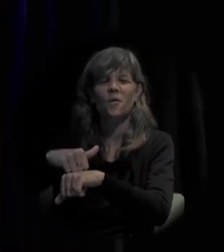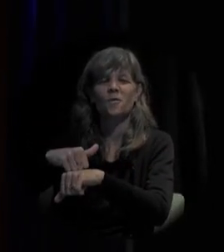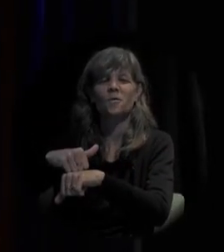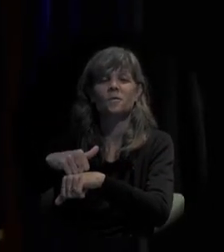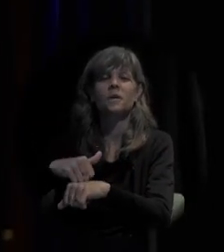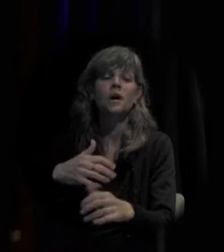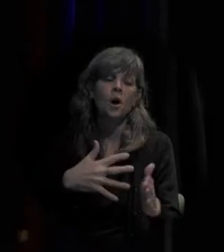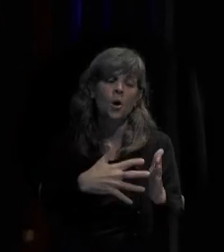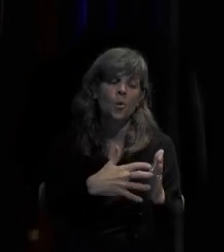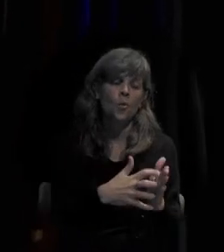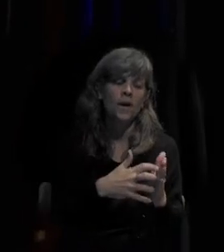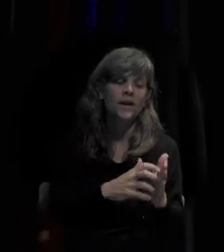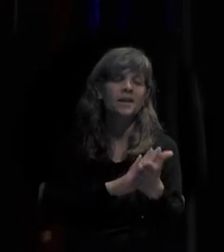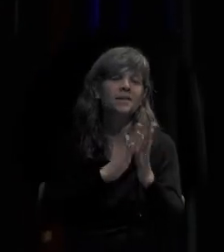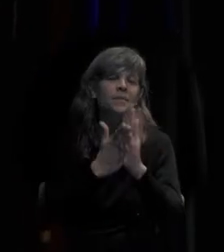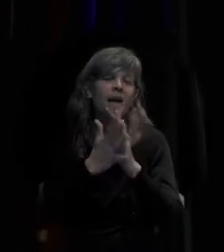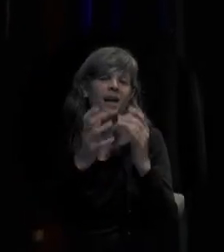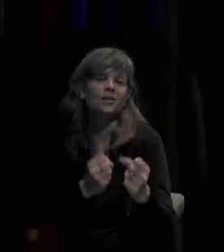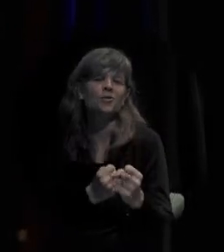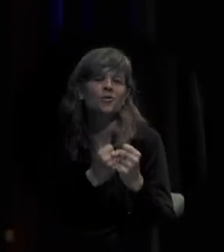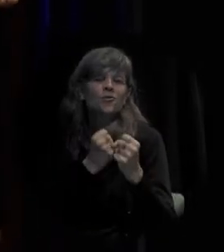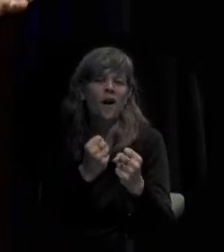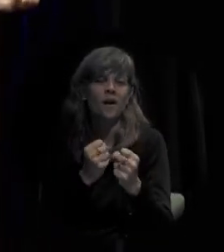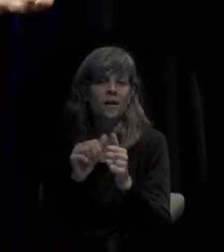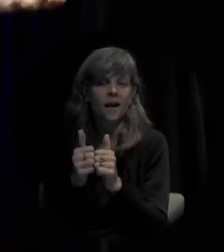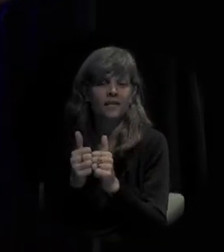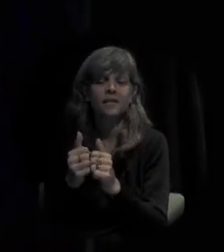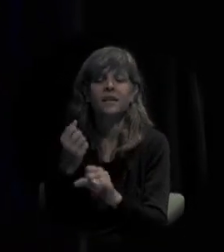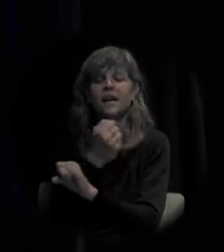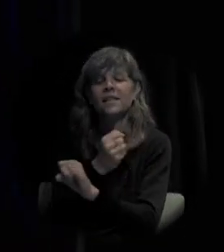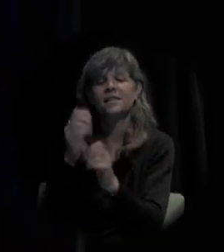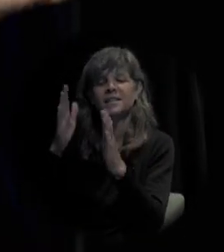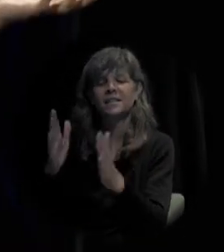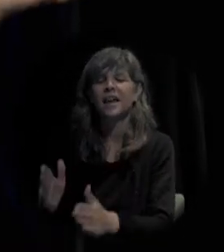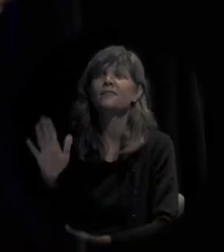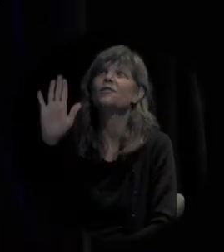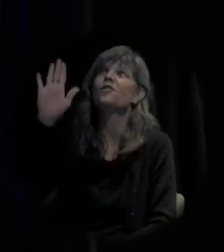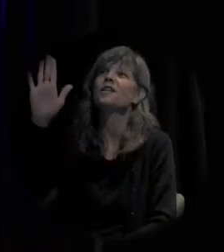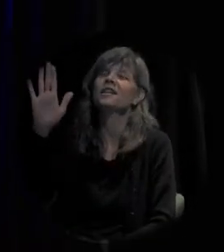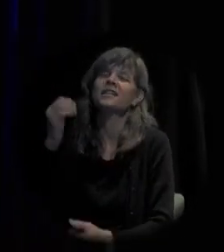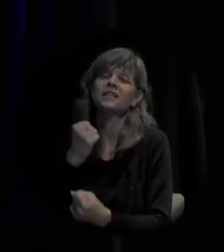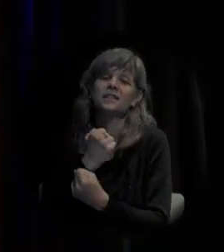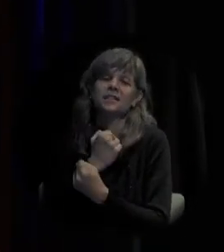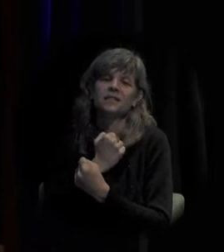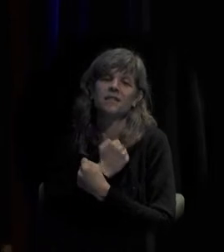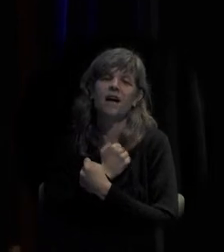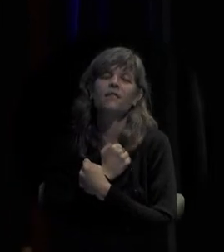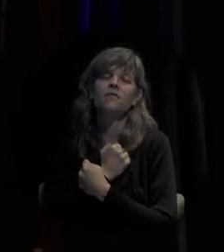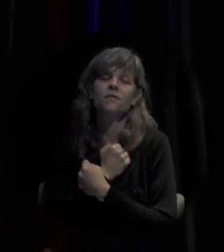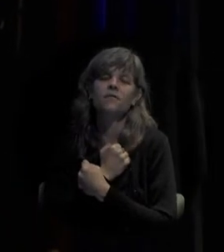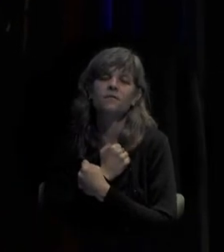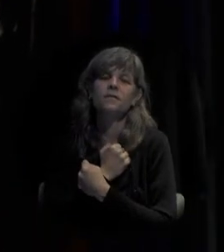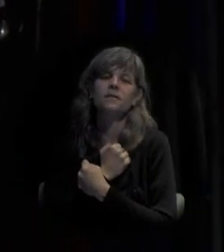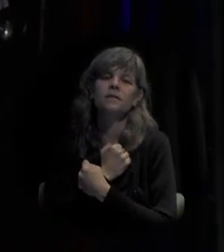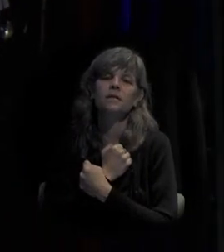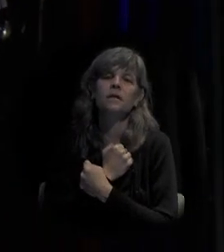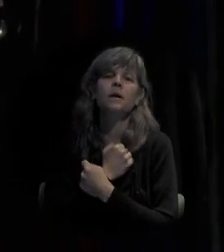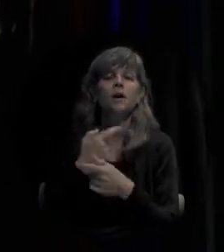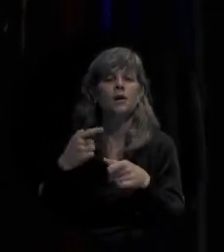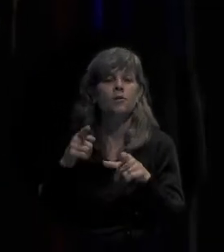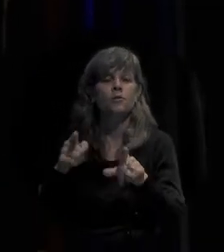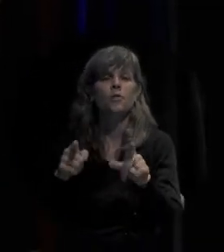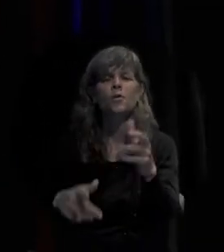cornerstone, weak made strong, in the Savior's